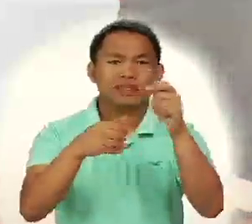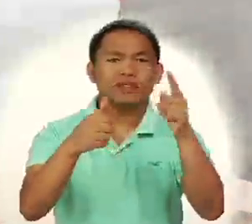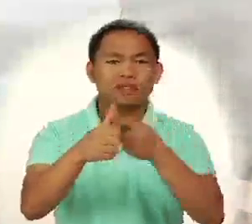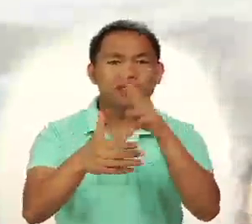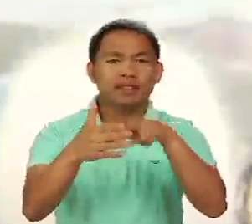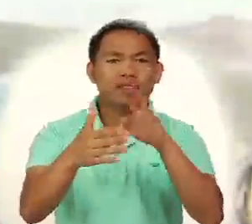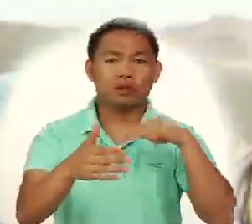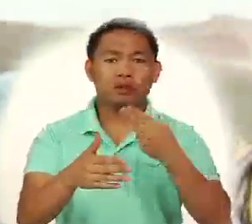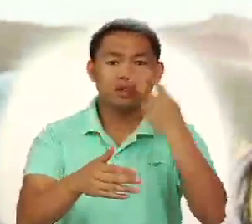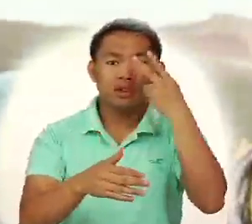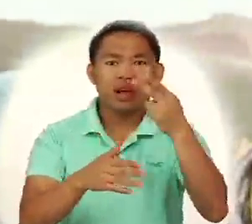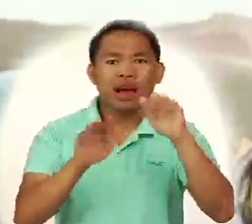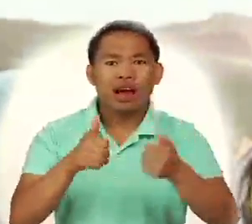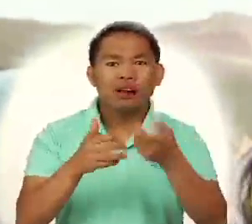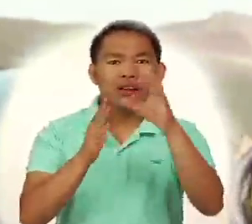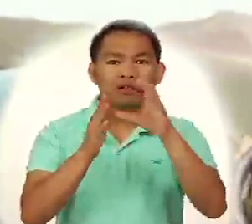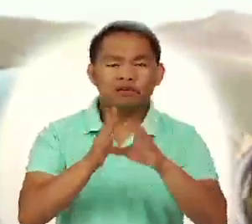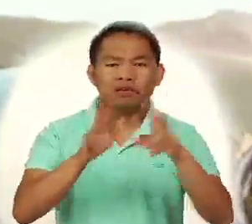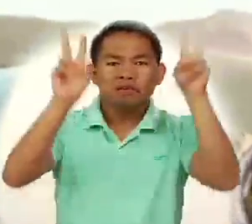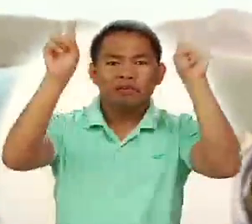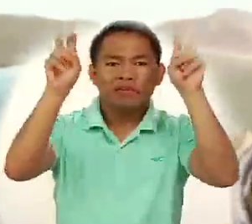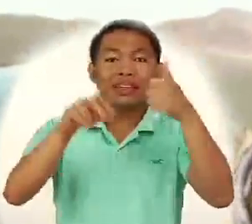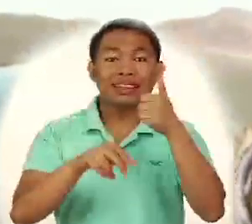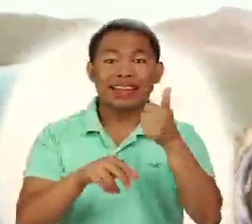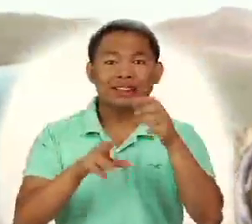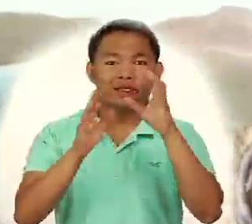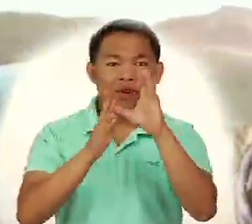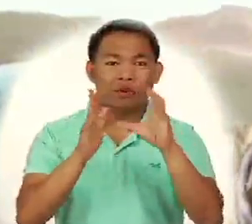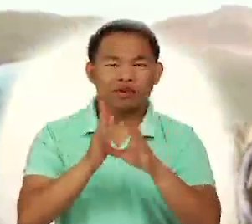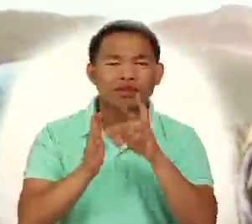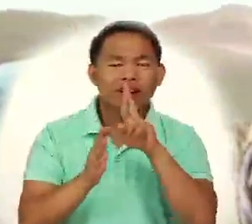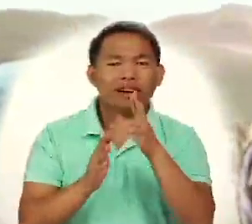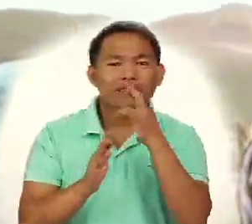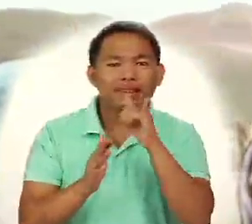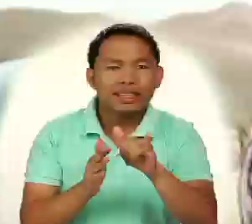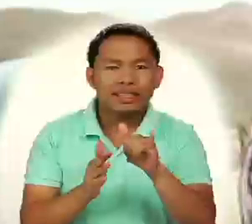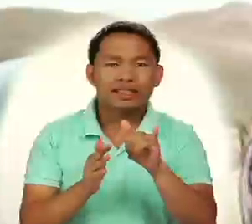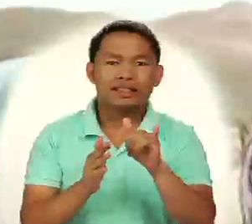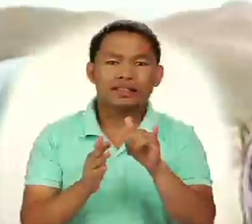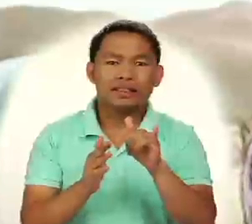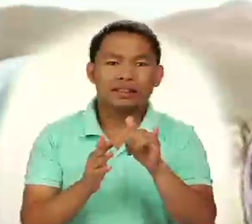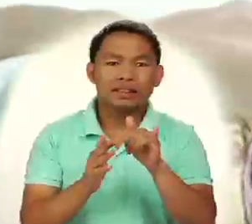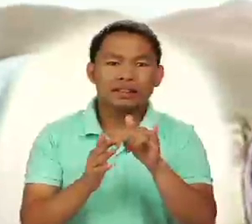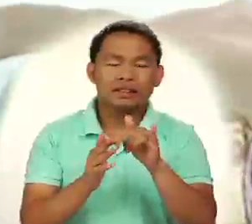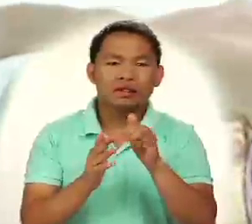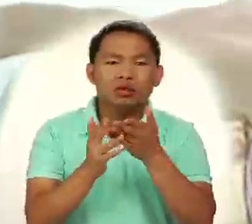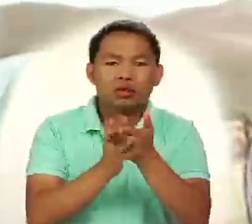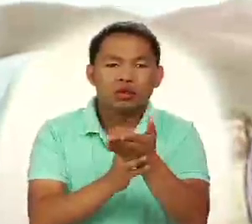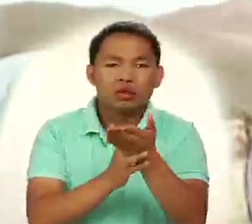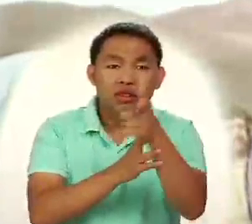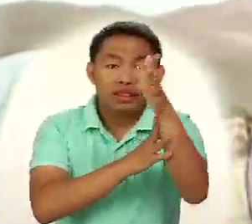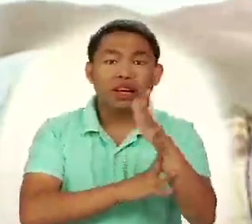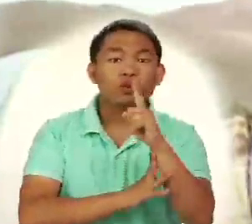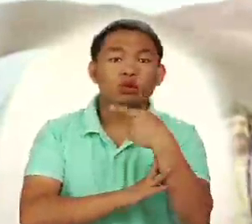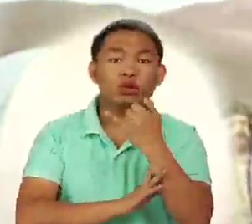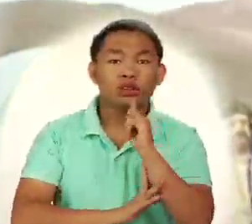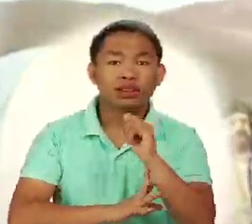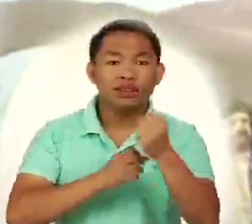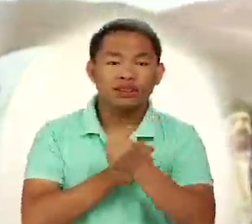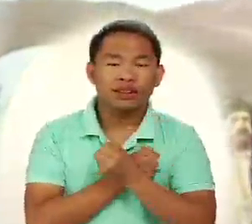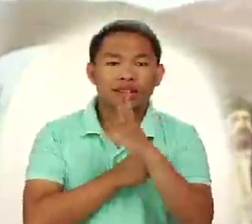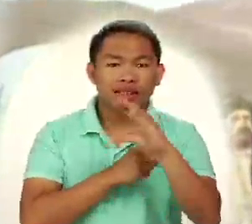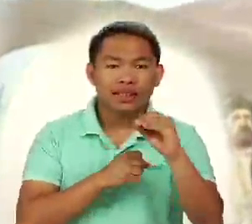saw how the commandments, the so-called 10 commandments, are really rooted in God who is